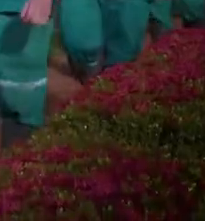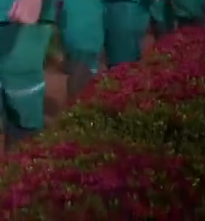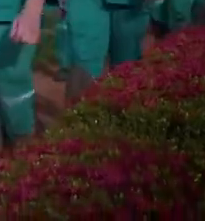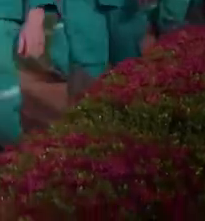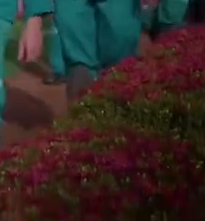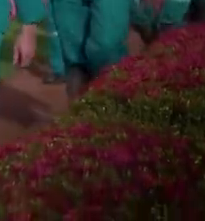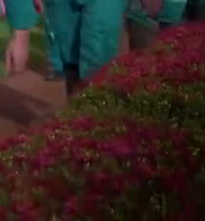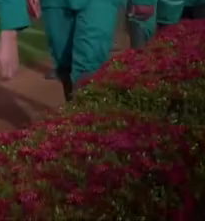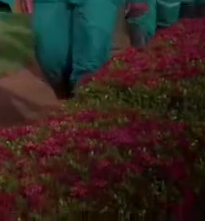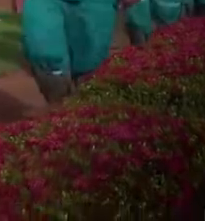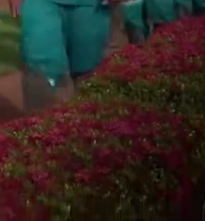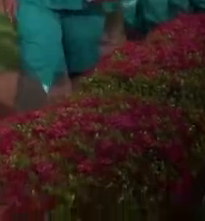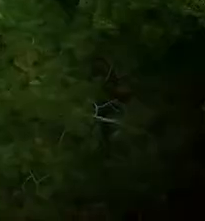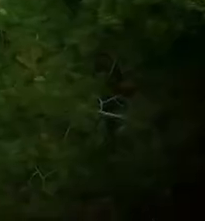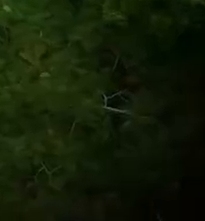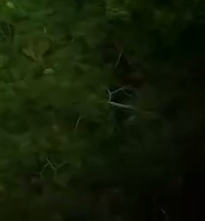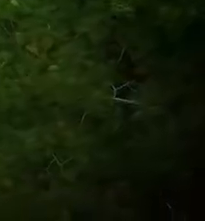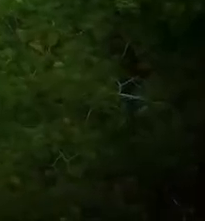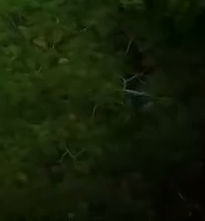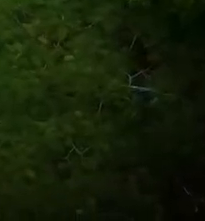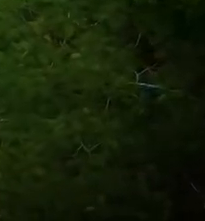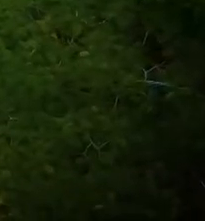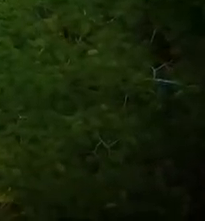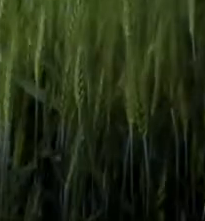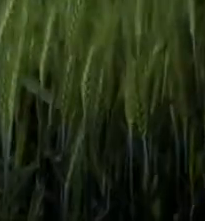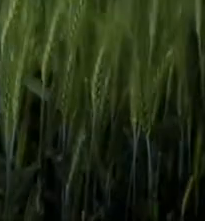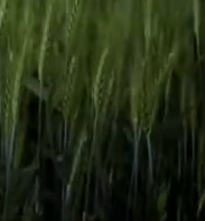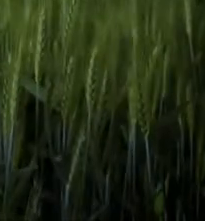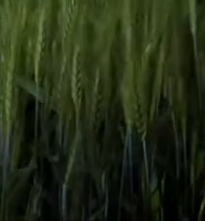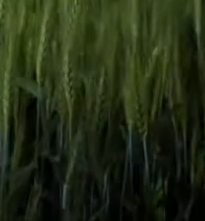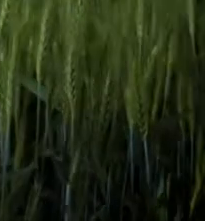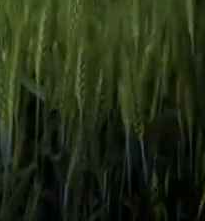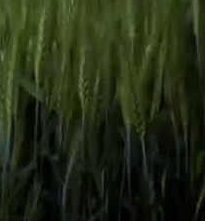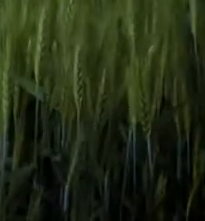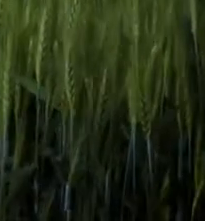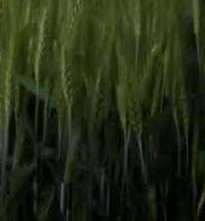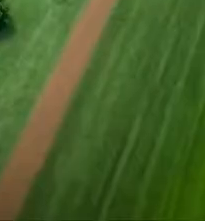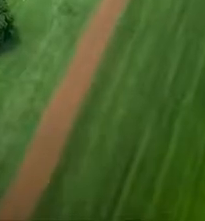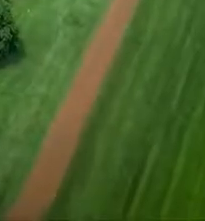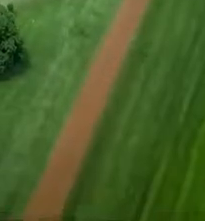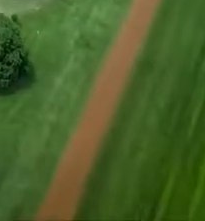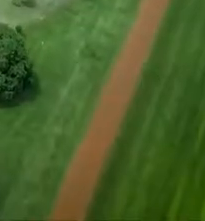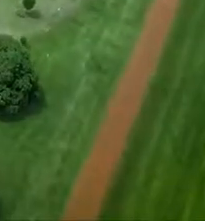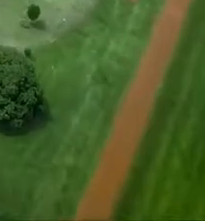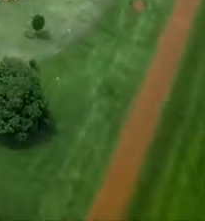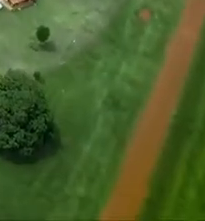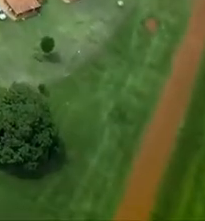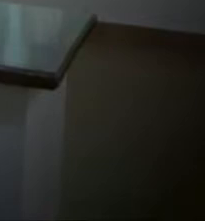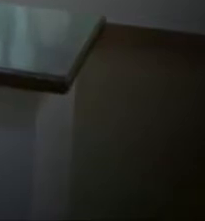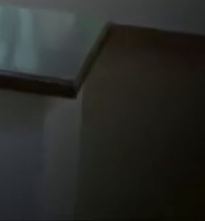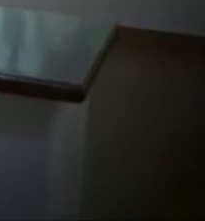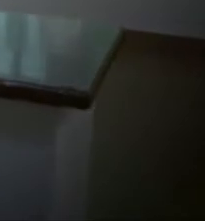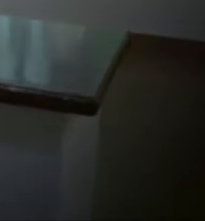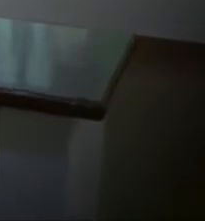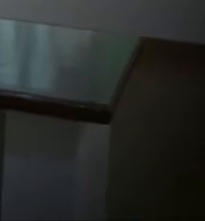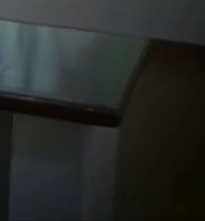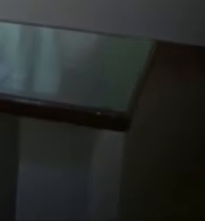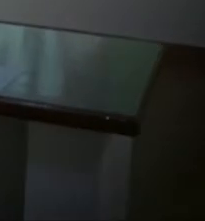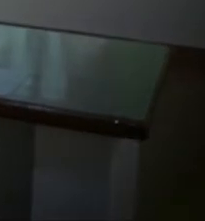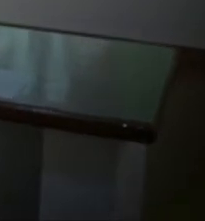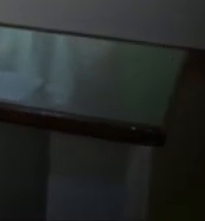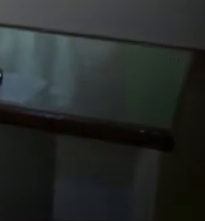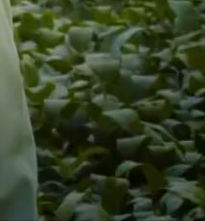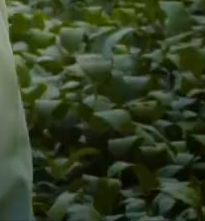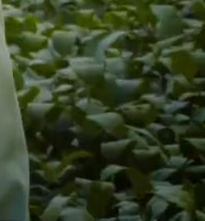Building long-lasting relationships with our customers, valuing our employees, giving them